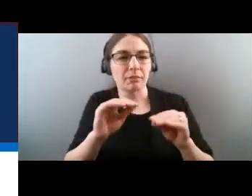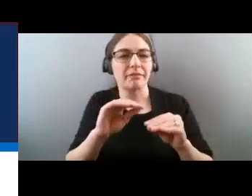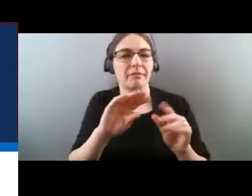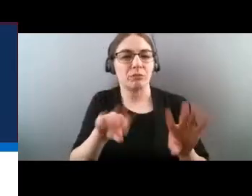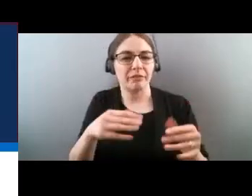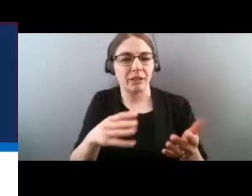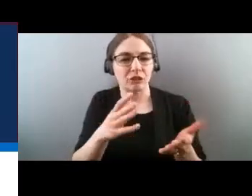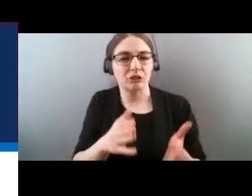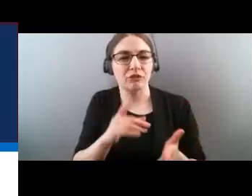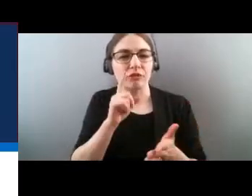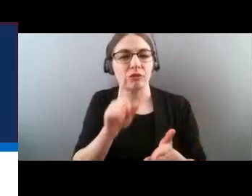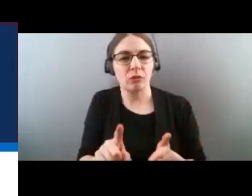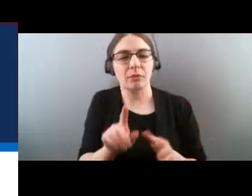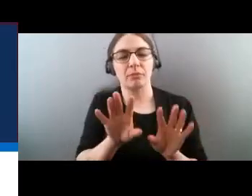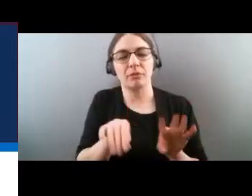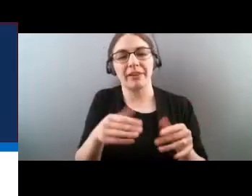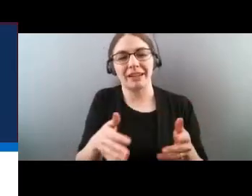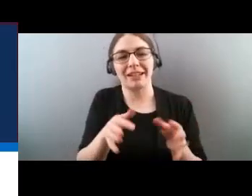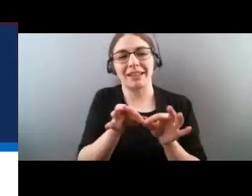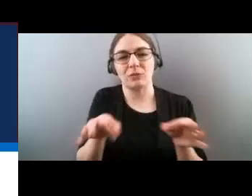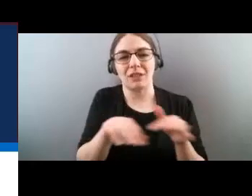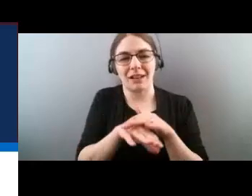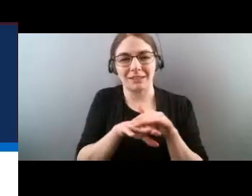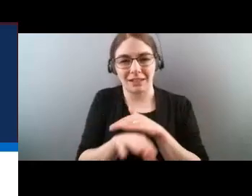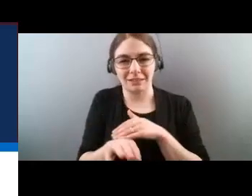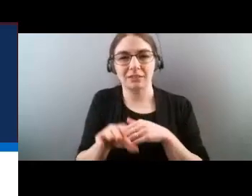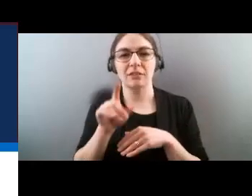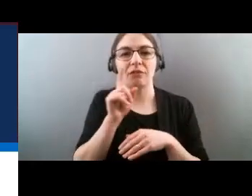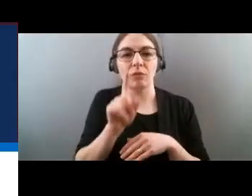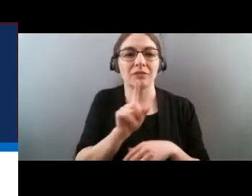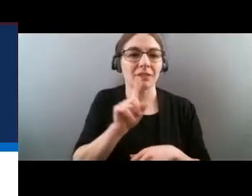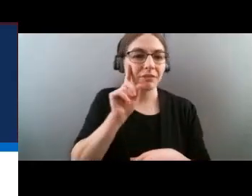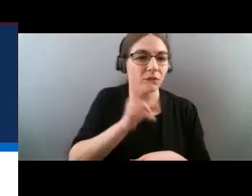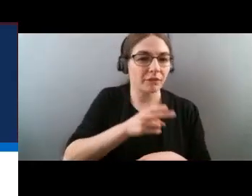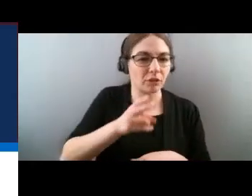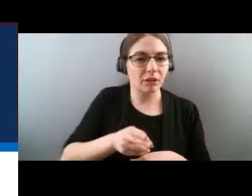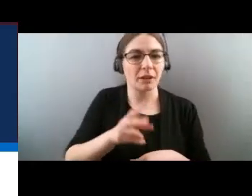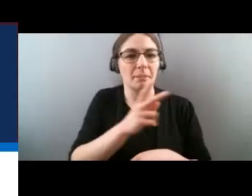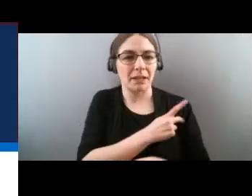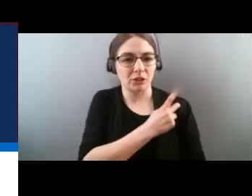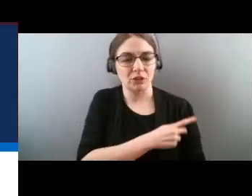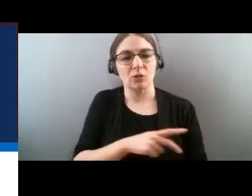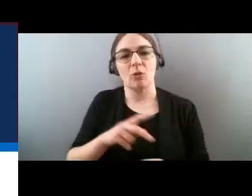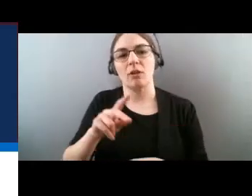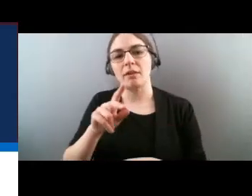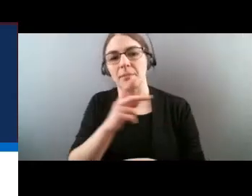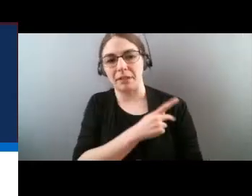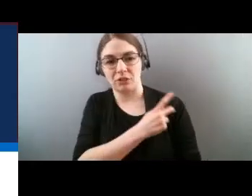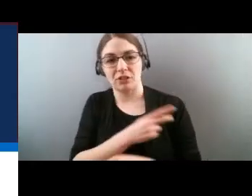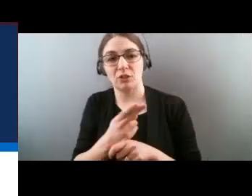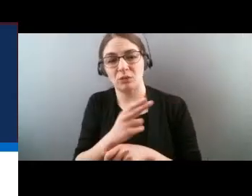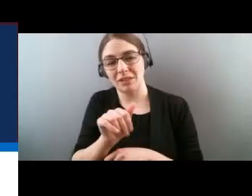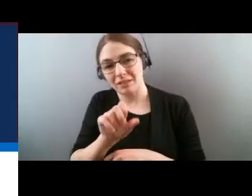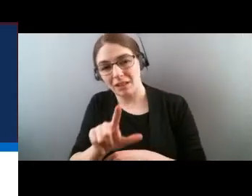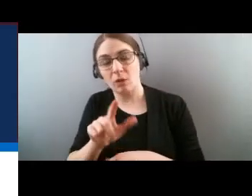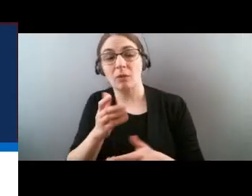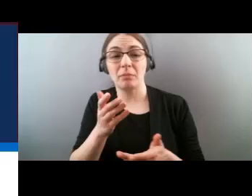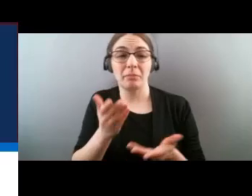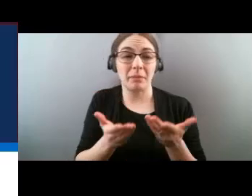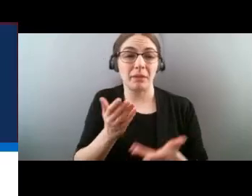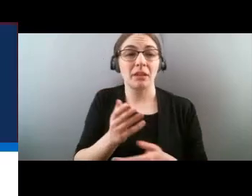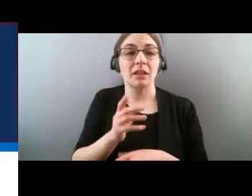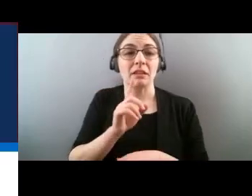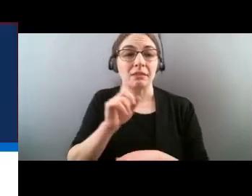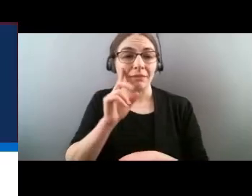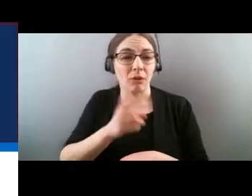access to deaf and hard of hearing patients and patients that use ASL, or perhaps patients with hearing loss that don't use ASL, and what that might